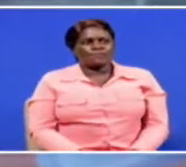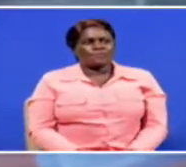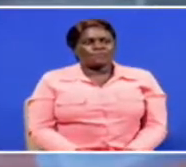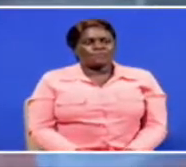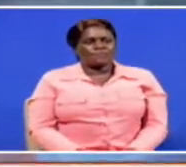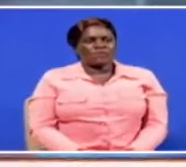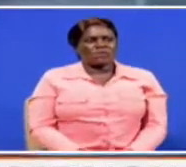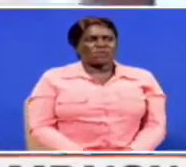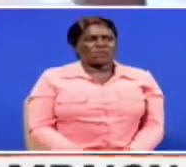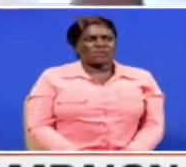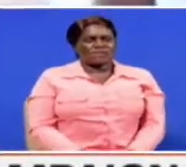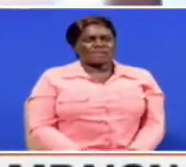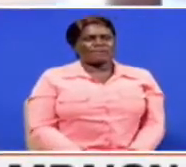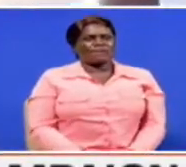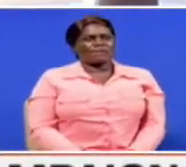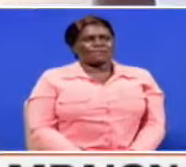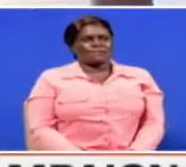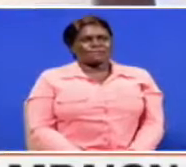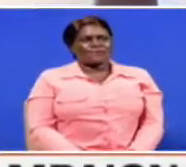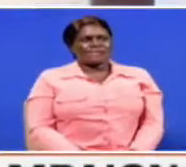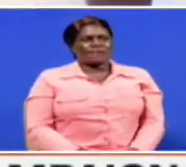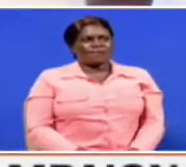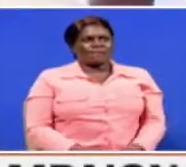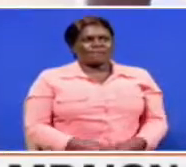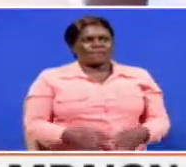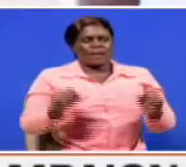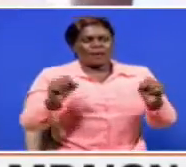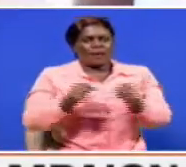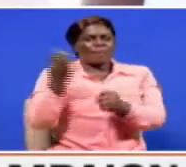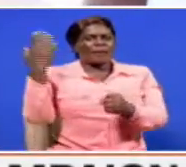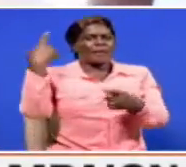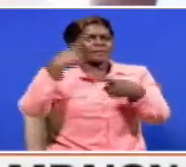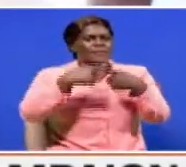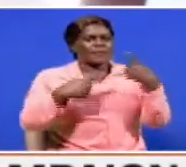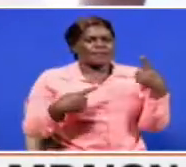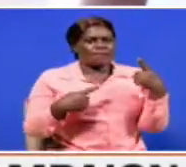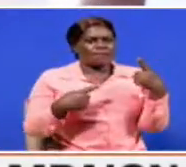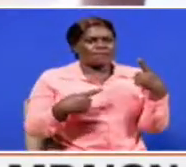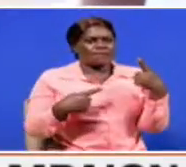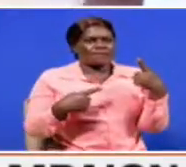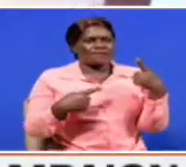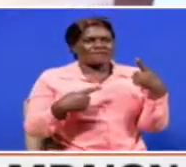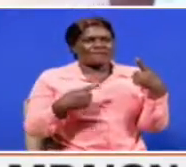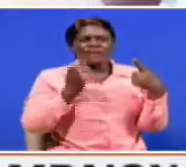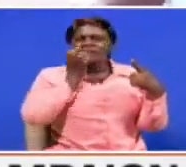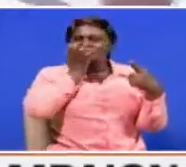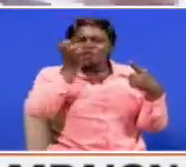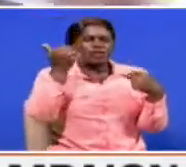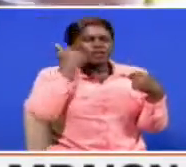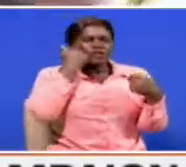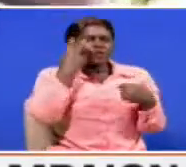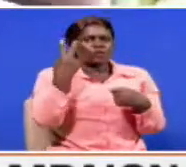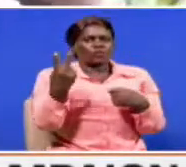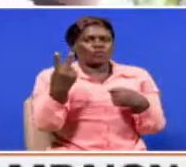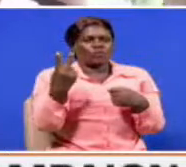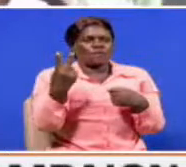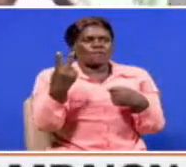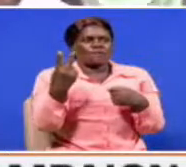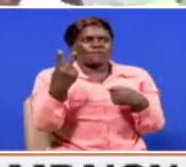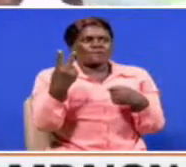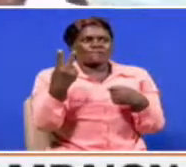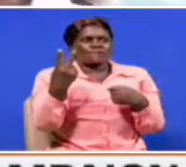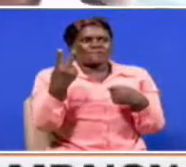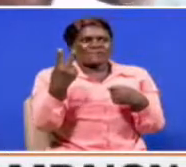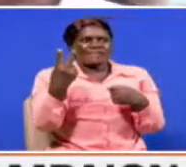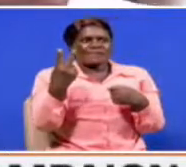explains. Following a mapping exercise conducted last year, 2 neglected tropical diseases were observed to